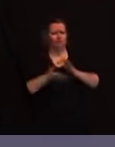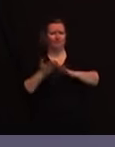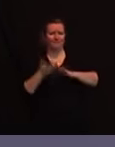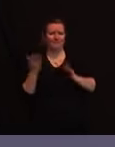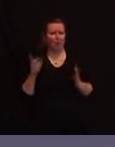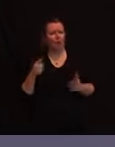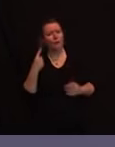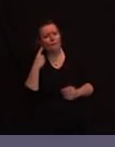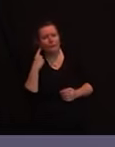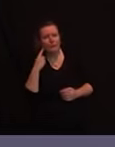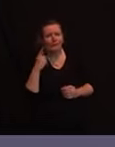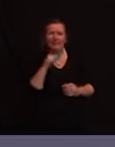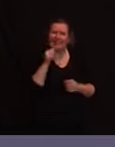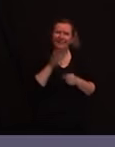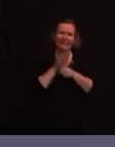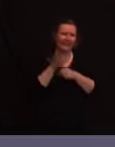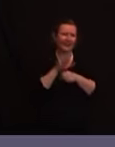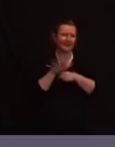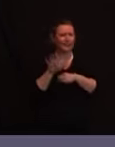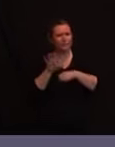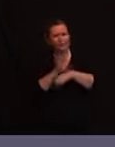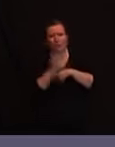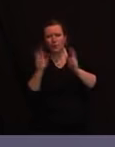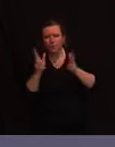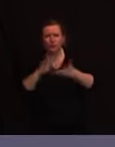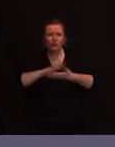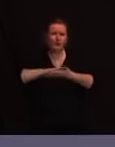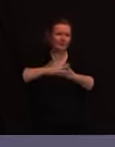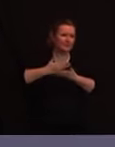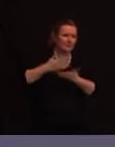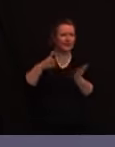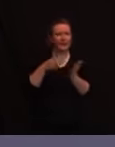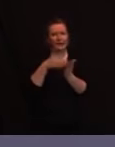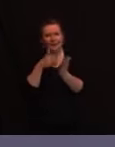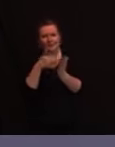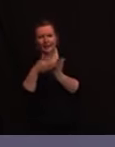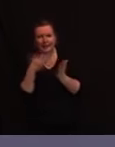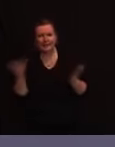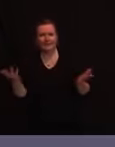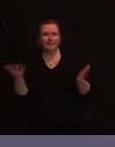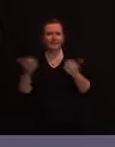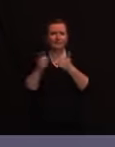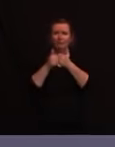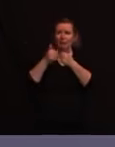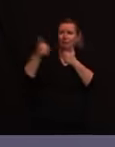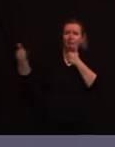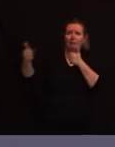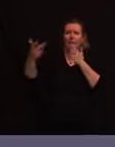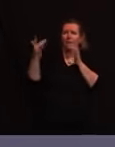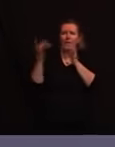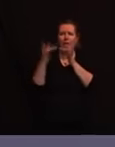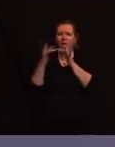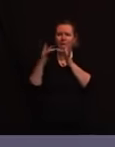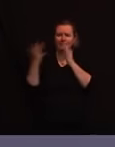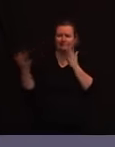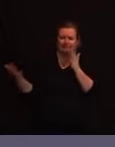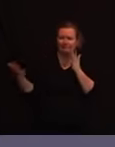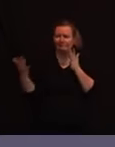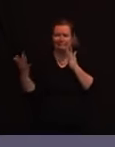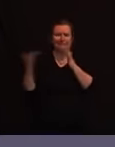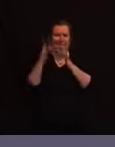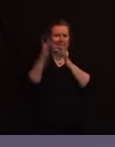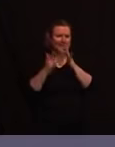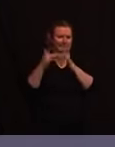to devices, challenges, remote learning. We heard some early stages. Pat was really good early on and continues to be really good